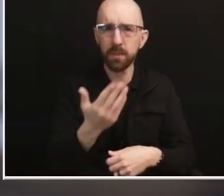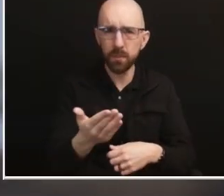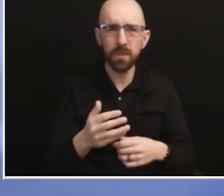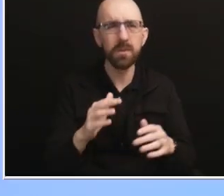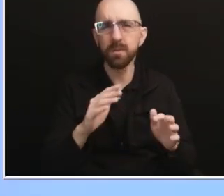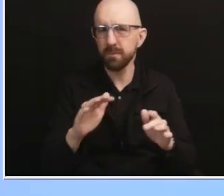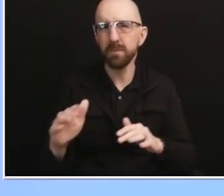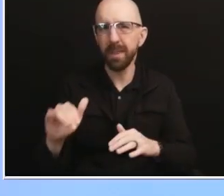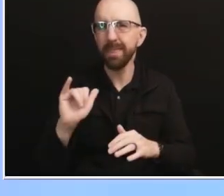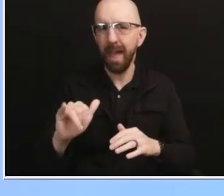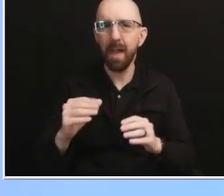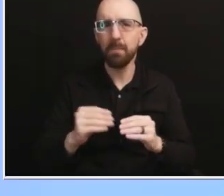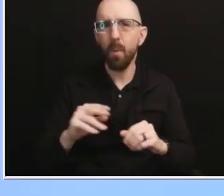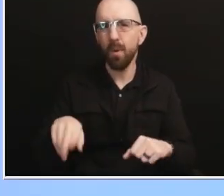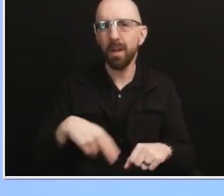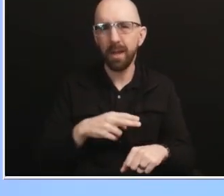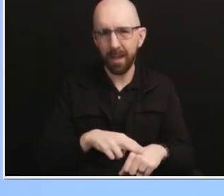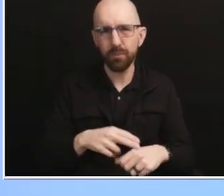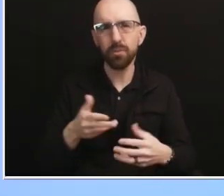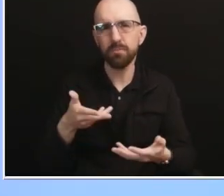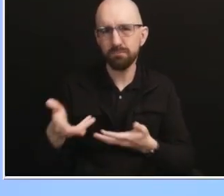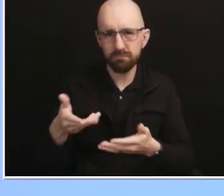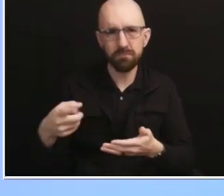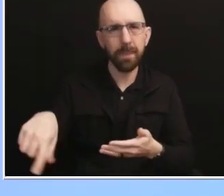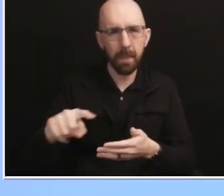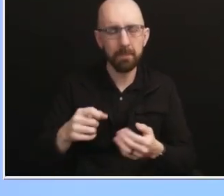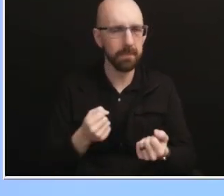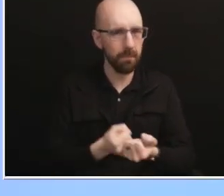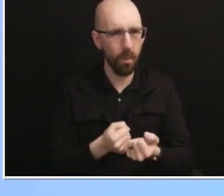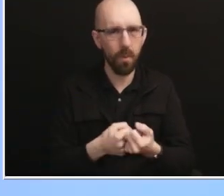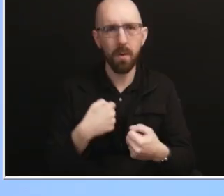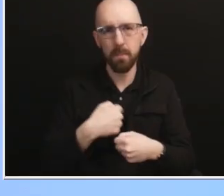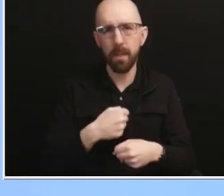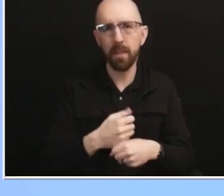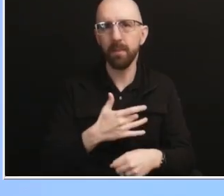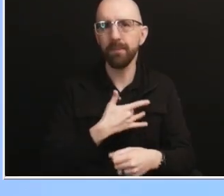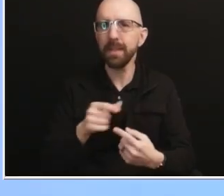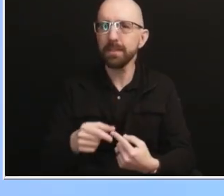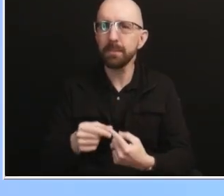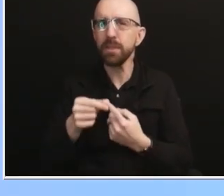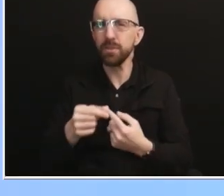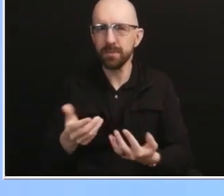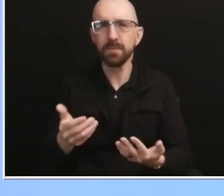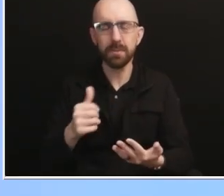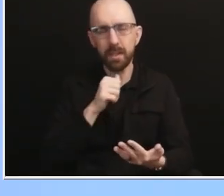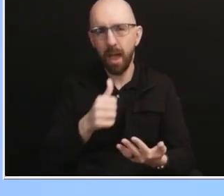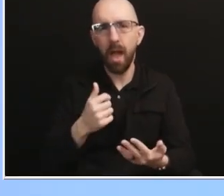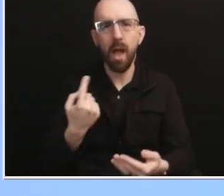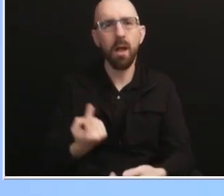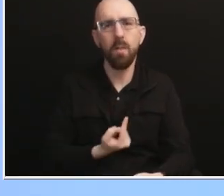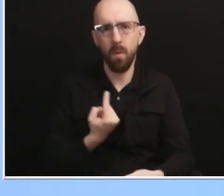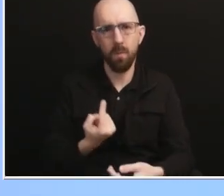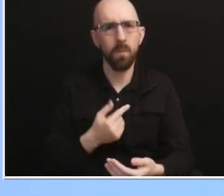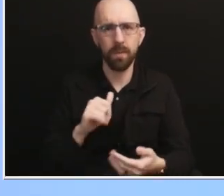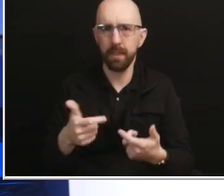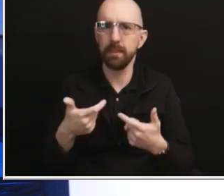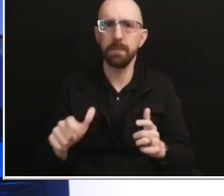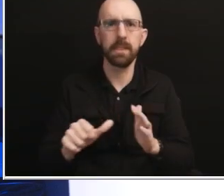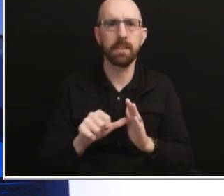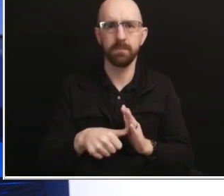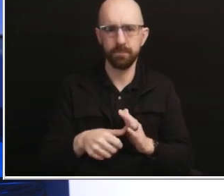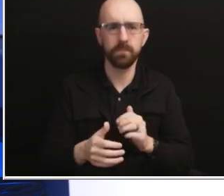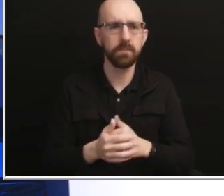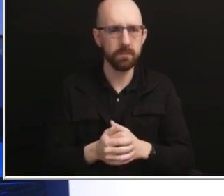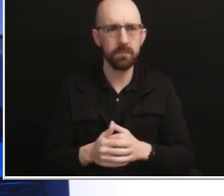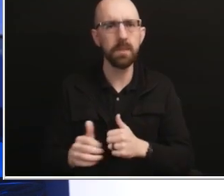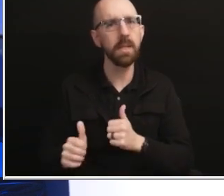that, where we're engaging them and supporting them and making them feel special and not alone. That's going to be the key. Actively checking on people.